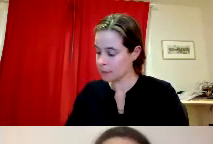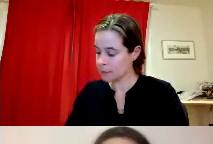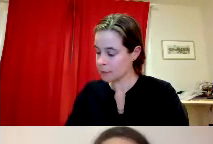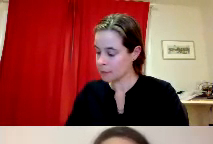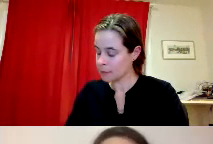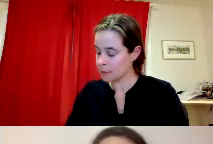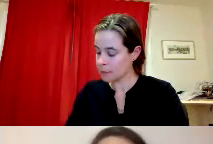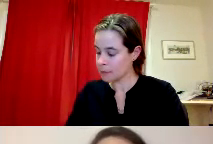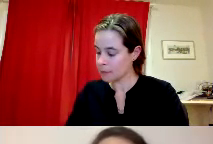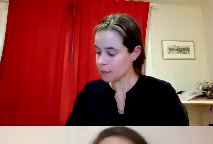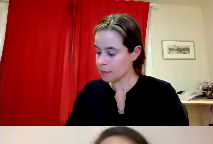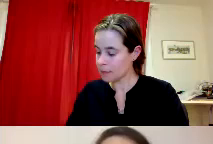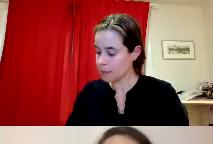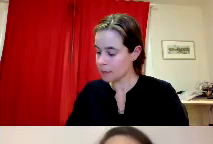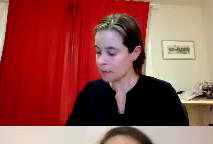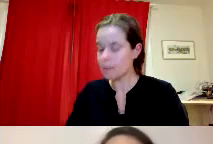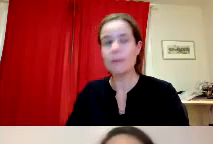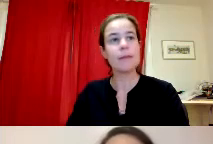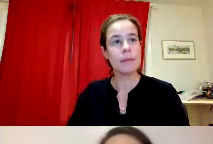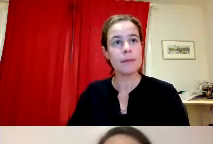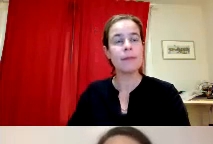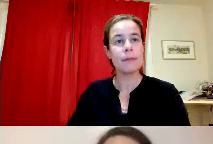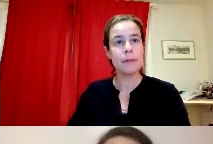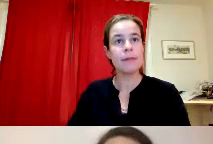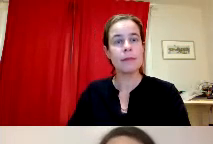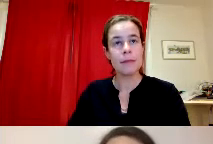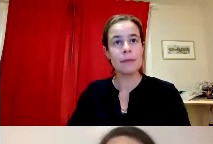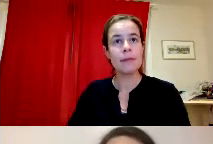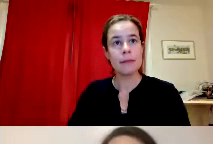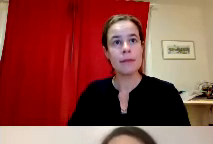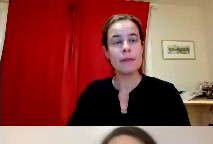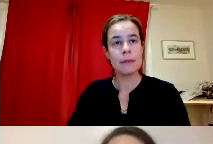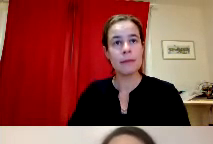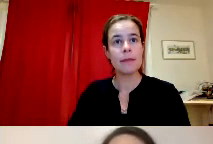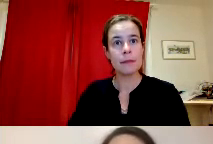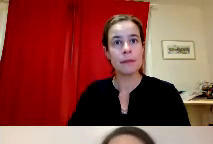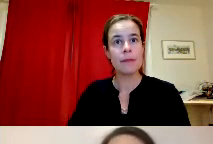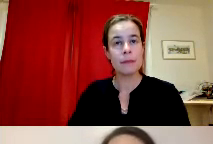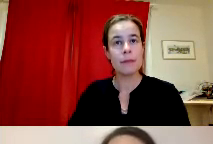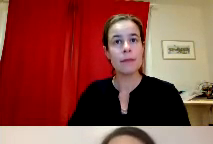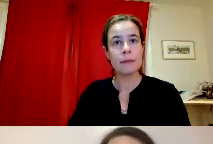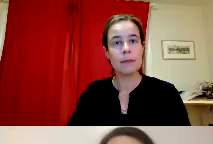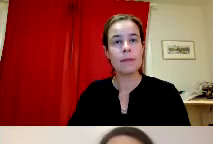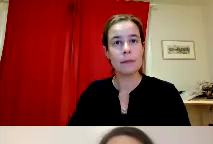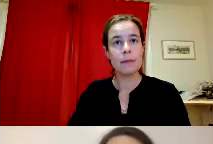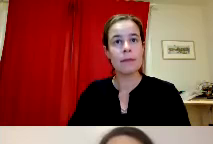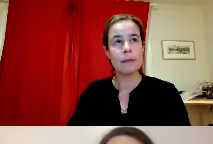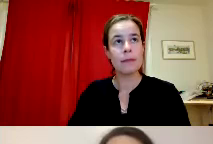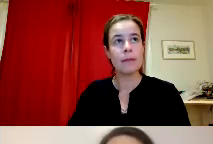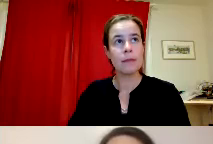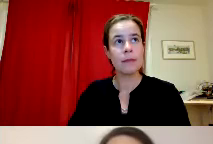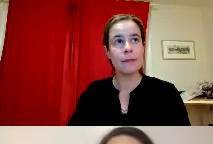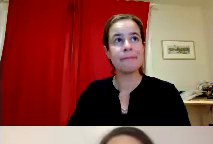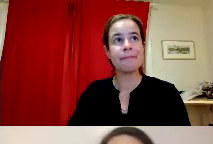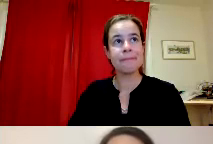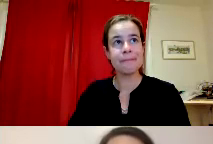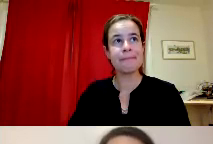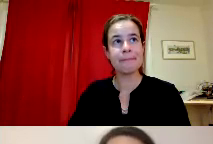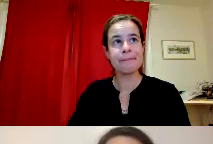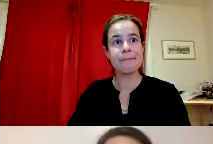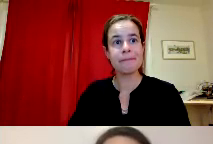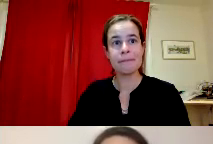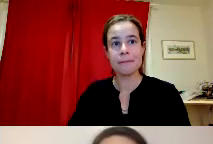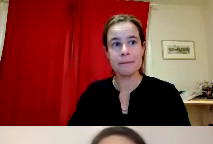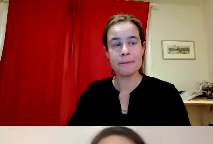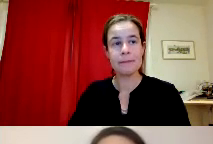paid parental leave or parental EI, and 71% of them said that their household income was over the median Nova Scotia household income